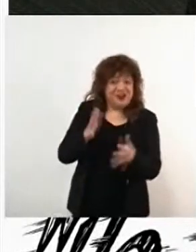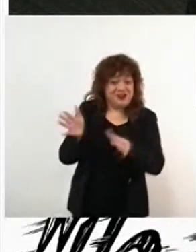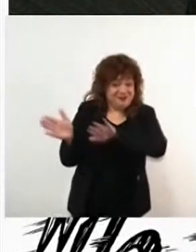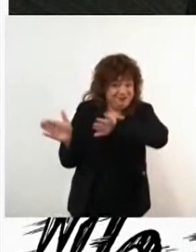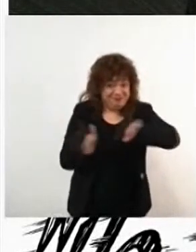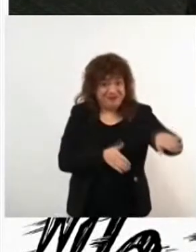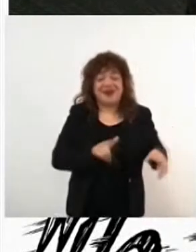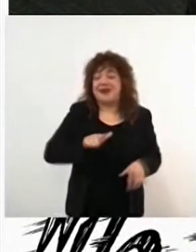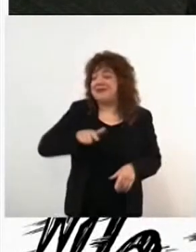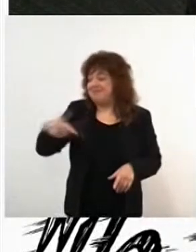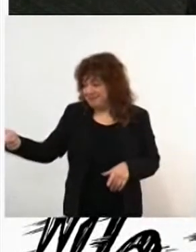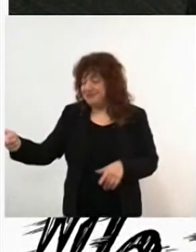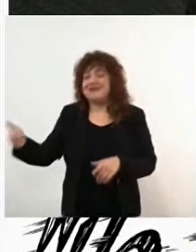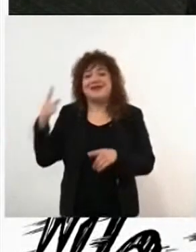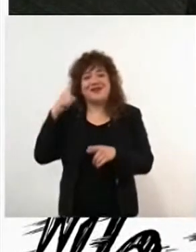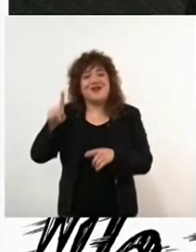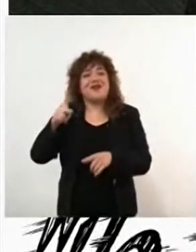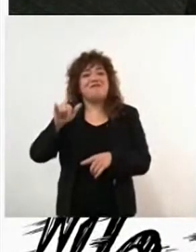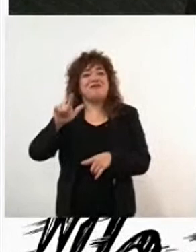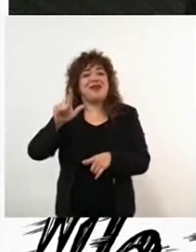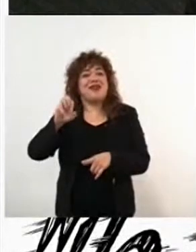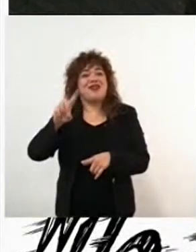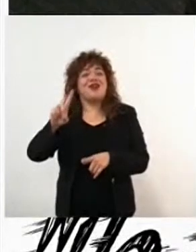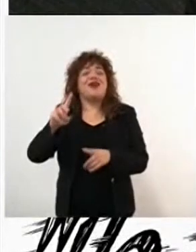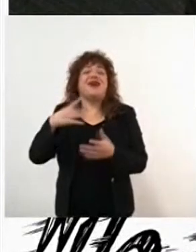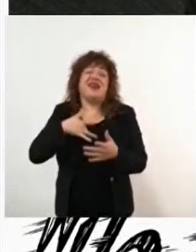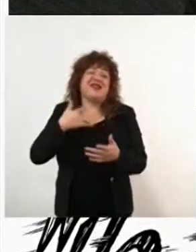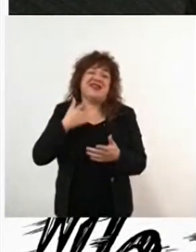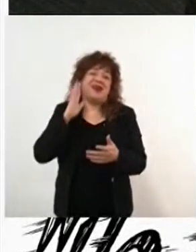put their projects up, and I'm sure there'll be many more after that.